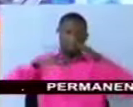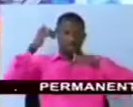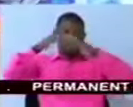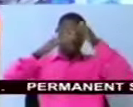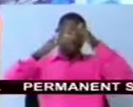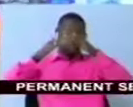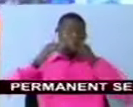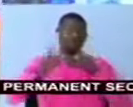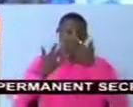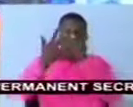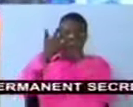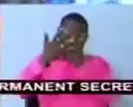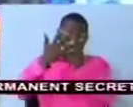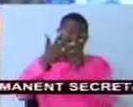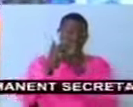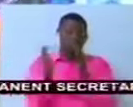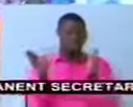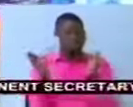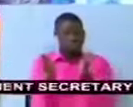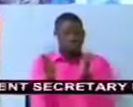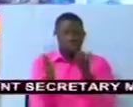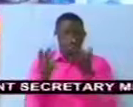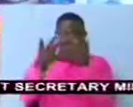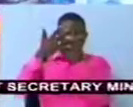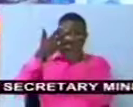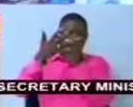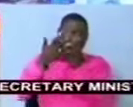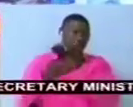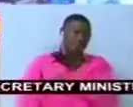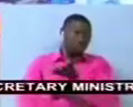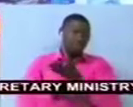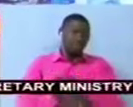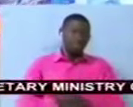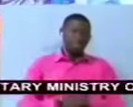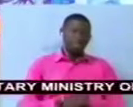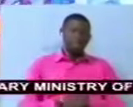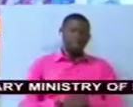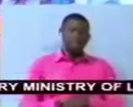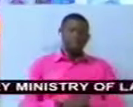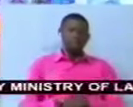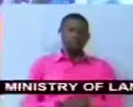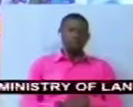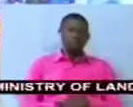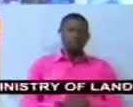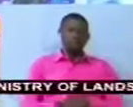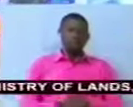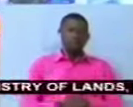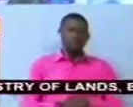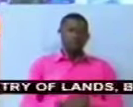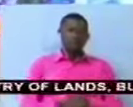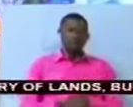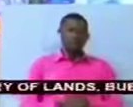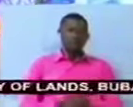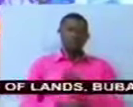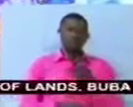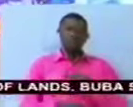there. Cell bu em rek. Just a medium cell. Yo xamna ay carton yi kessé lañ fa sanni. Whereas you only have cartons